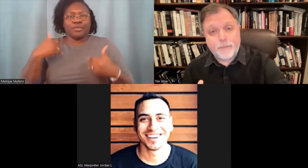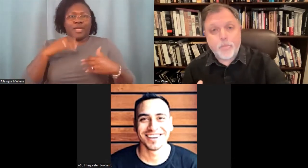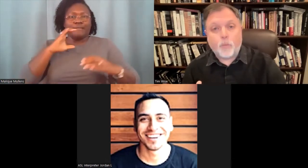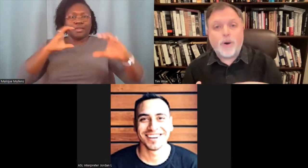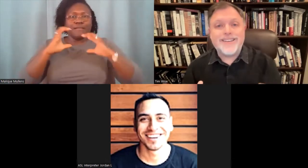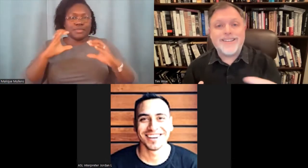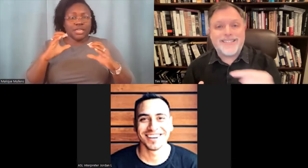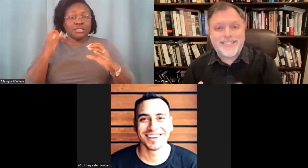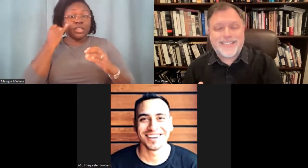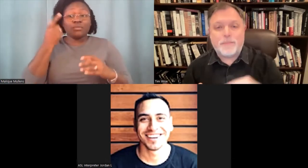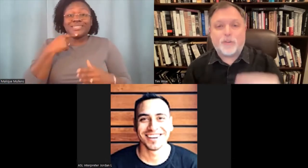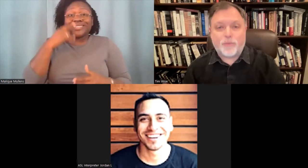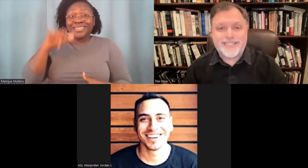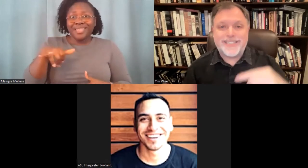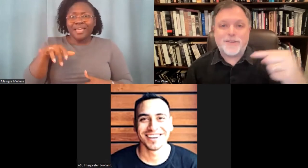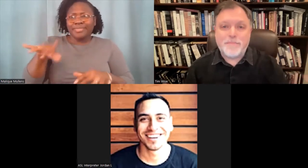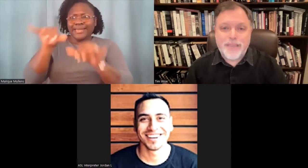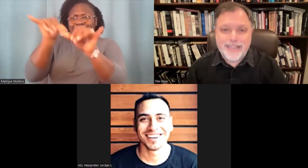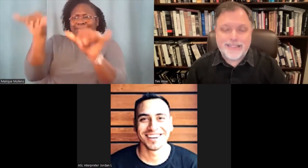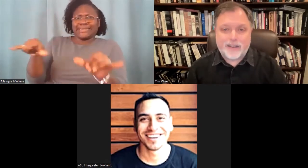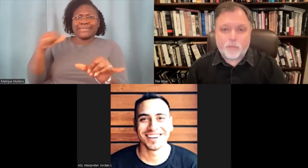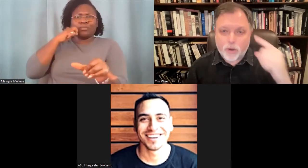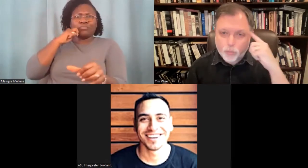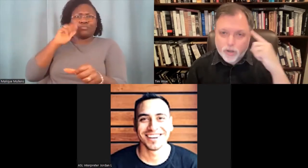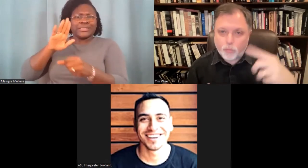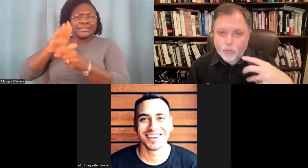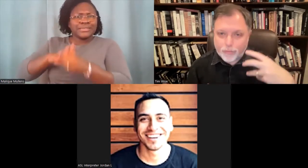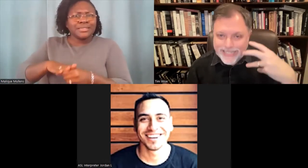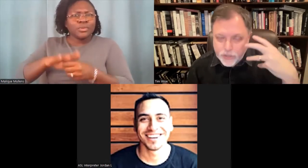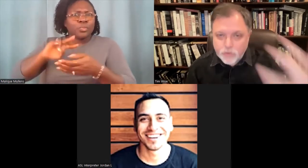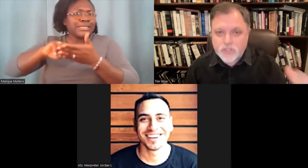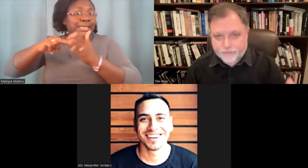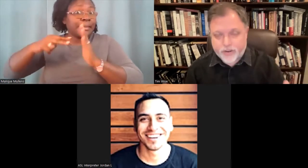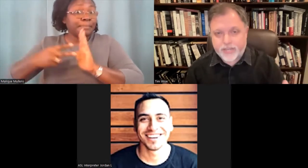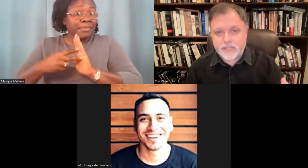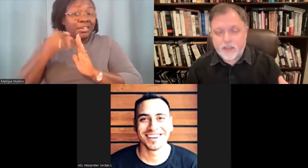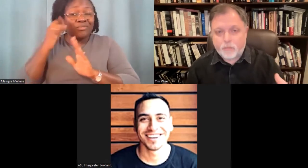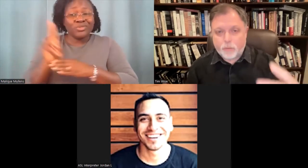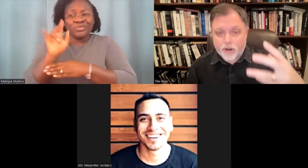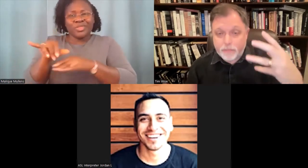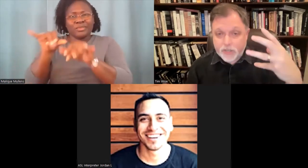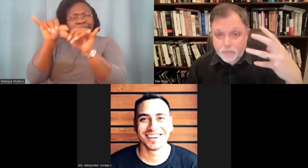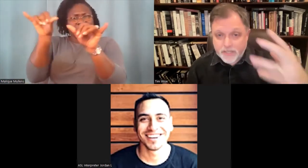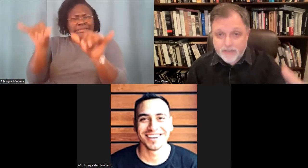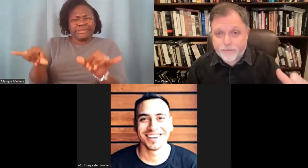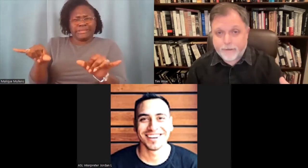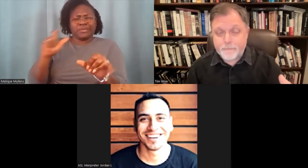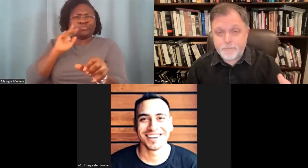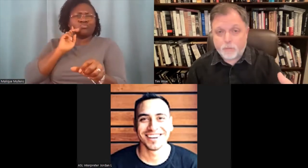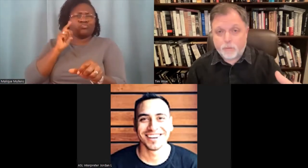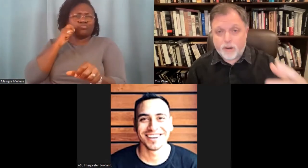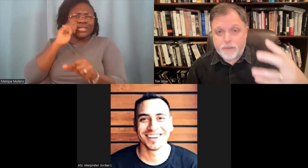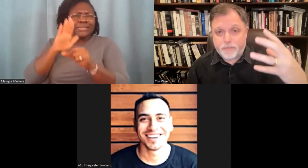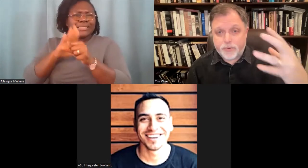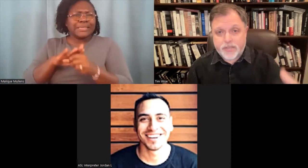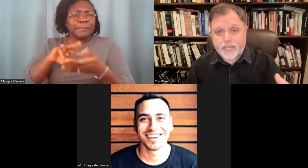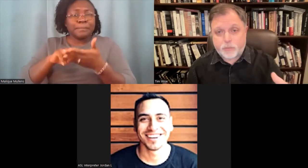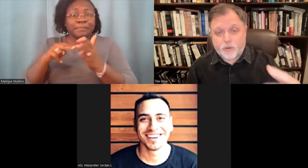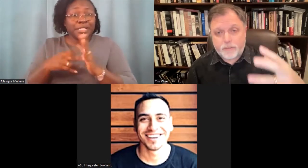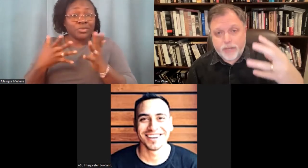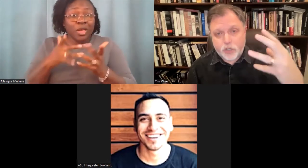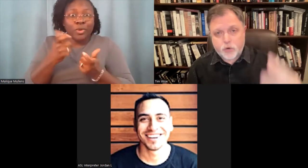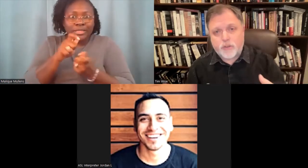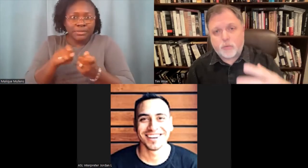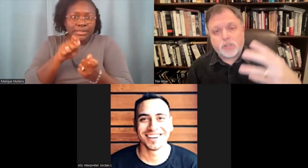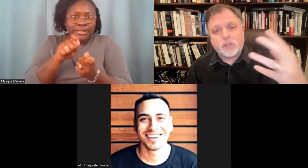that, what does systemic racism mean then? What when we use the phrase, we want to be specific, we want to be precise,